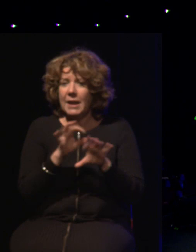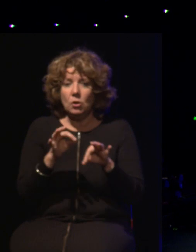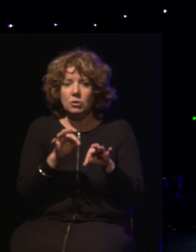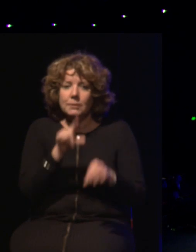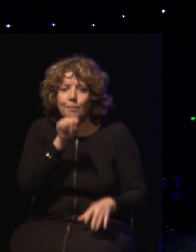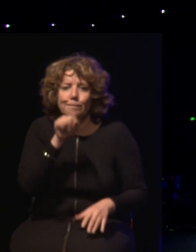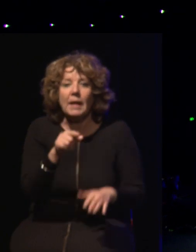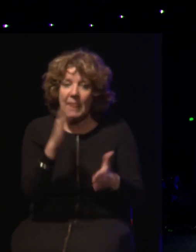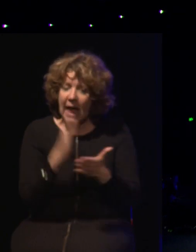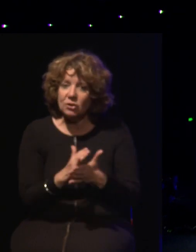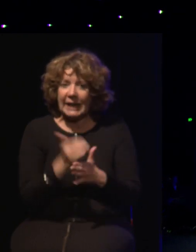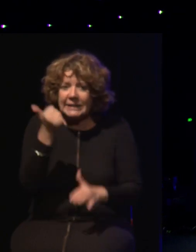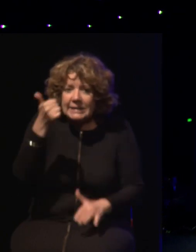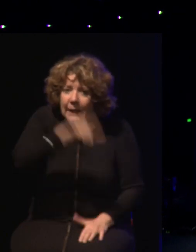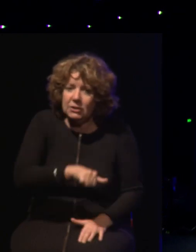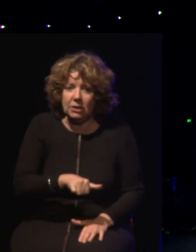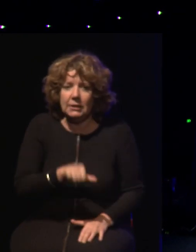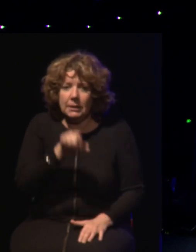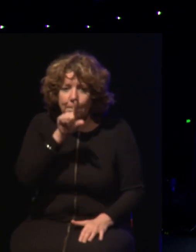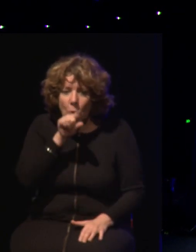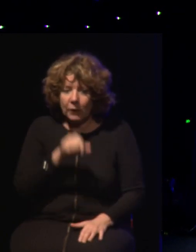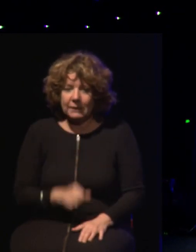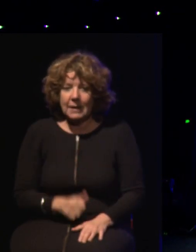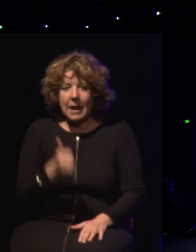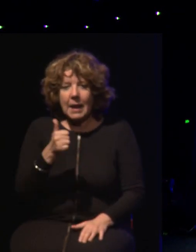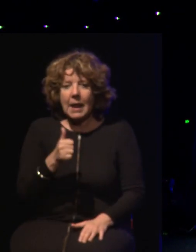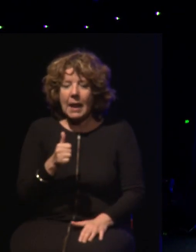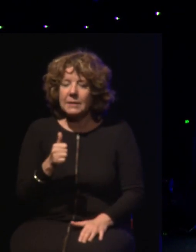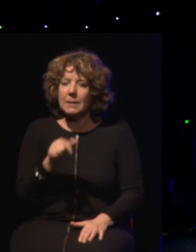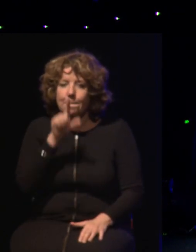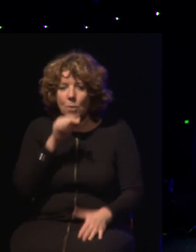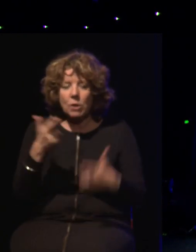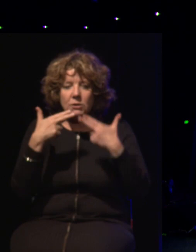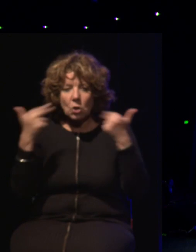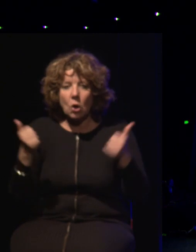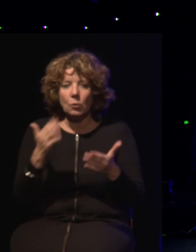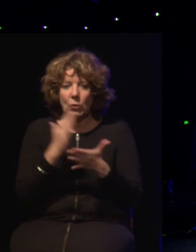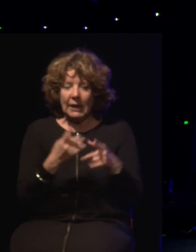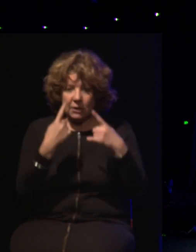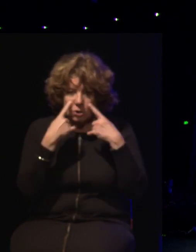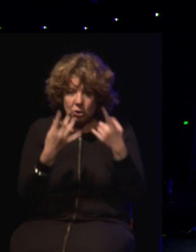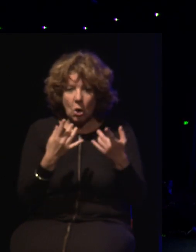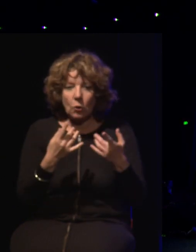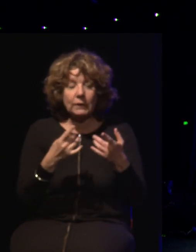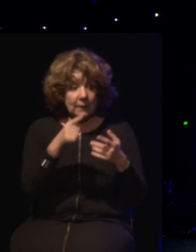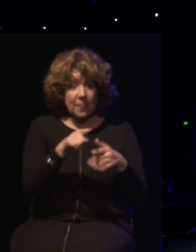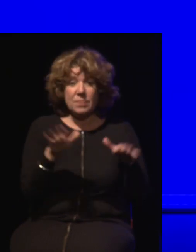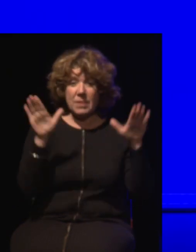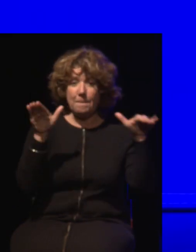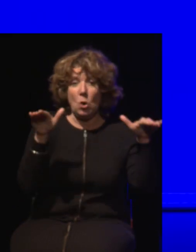creatures. And that birdsong is an expression of varying degrees of avian